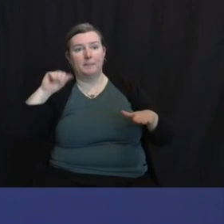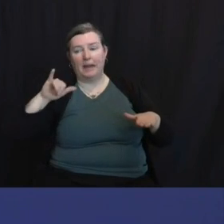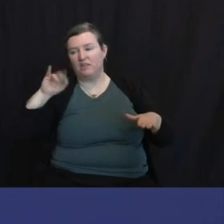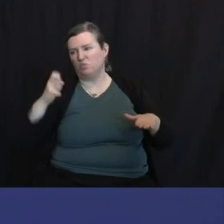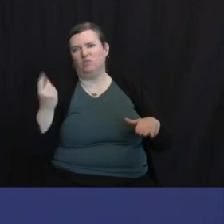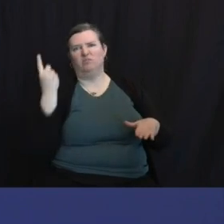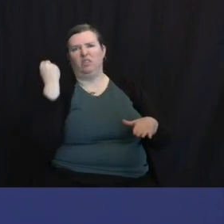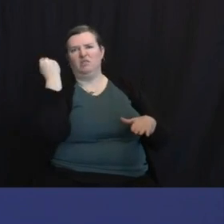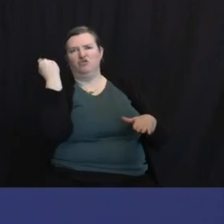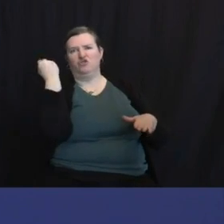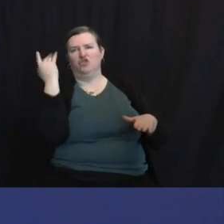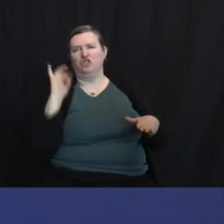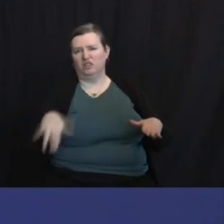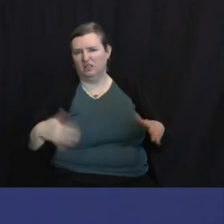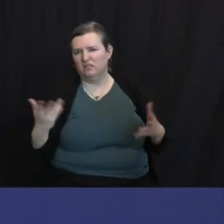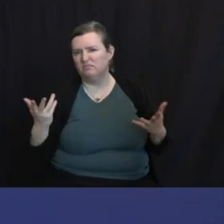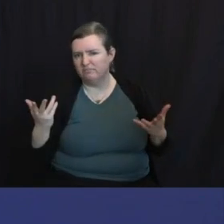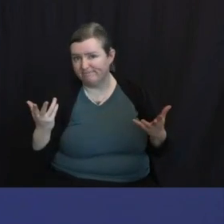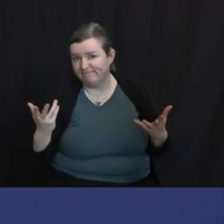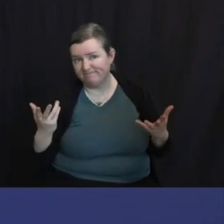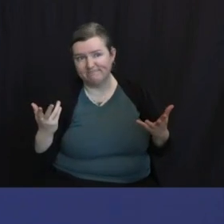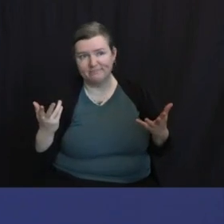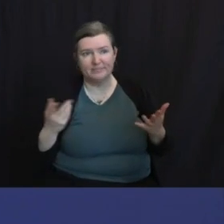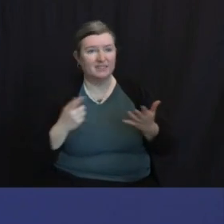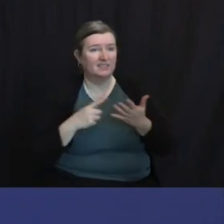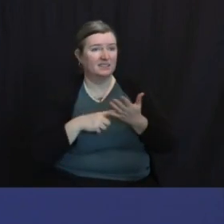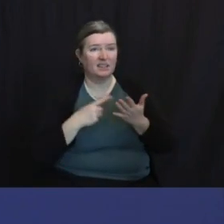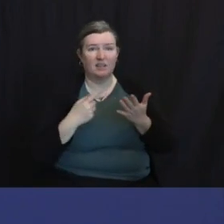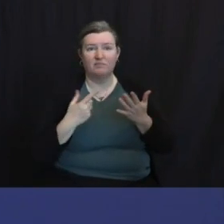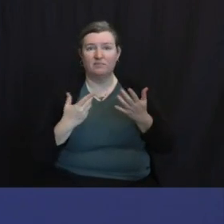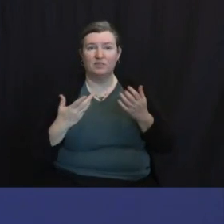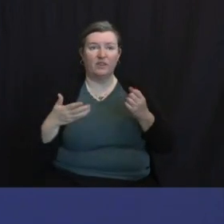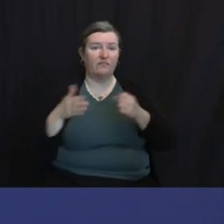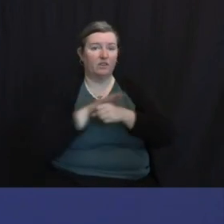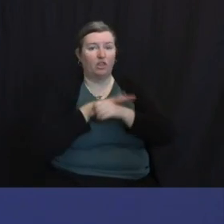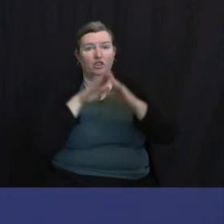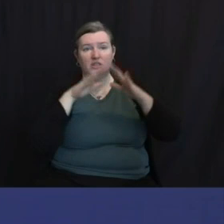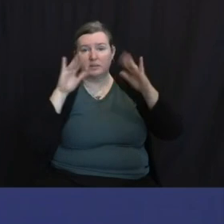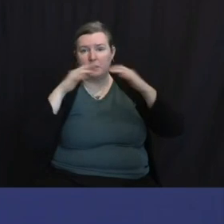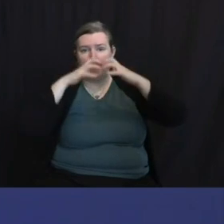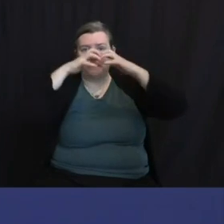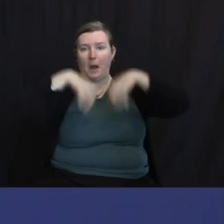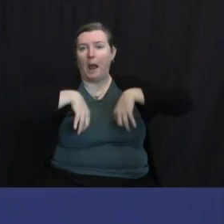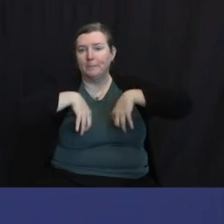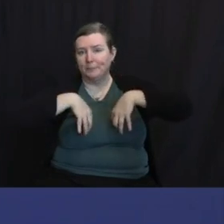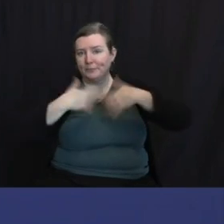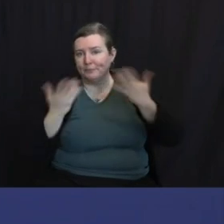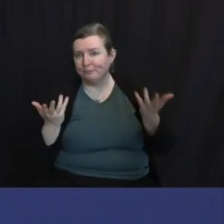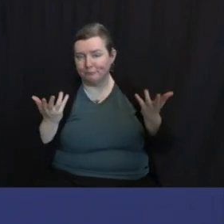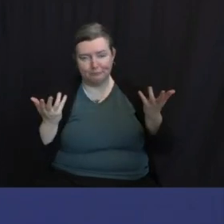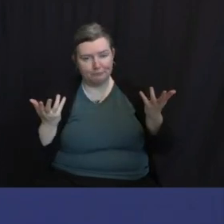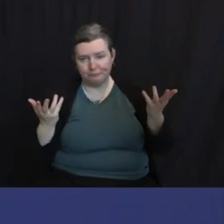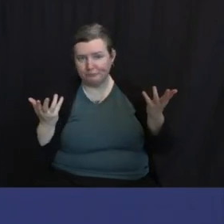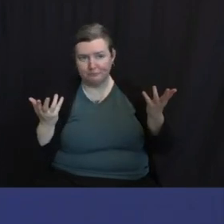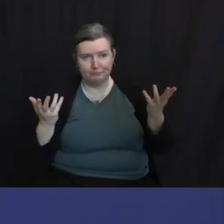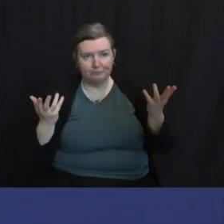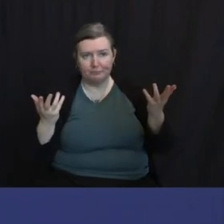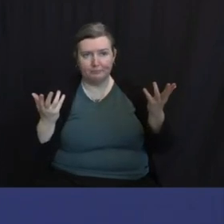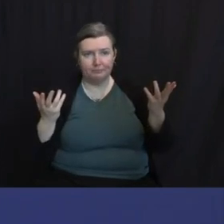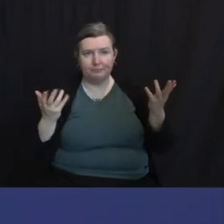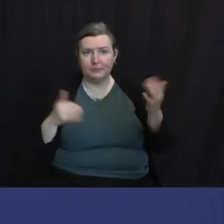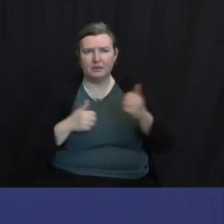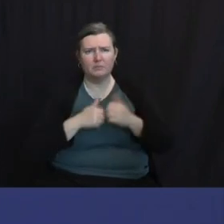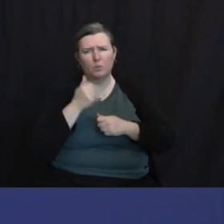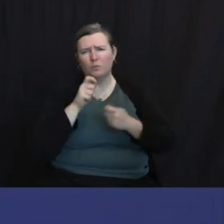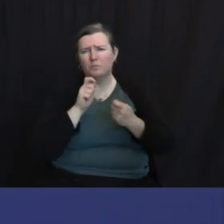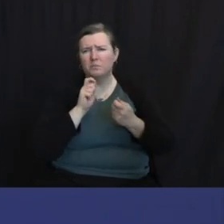are windows where the entire system requires a fix, that these are very particular, specific